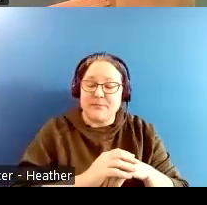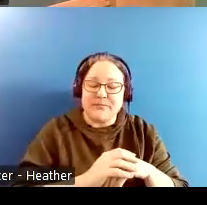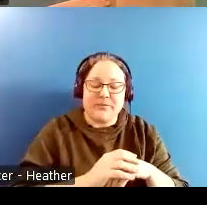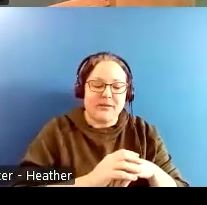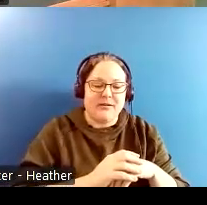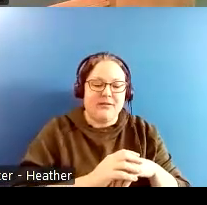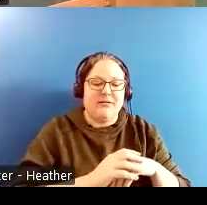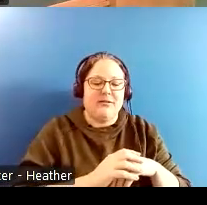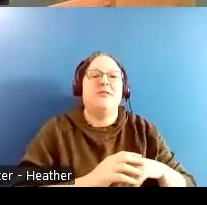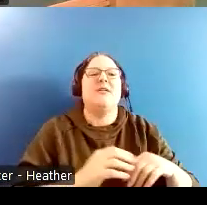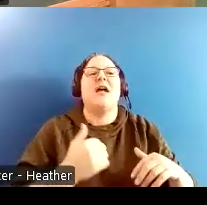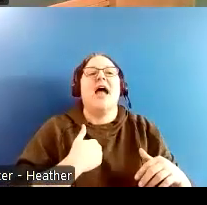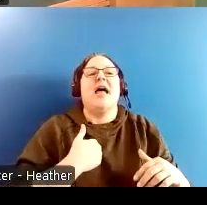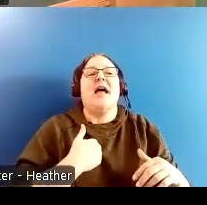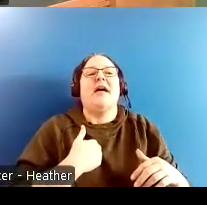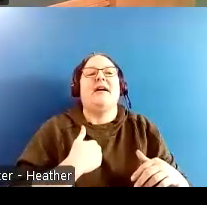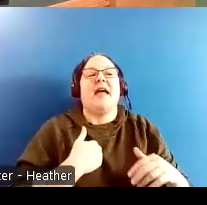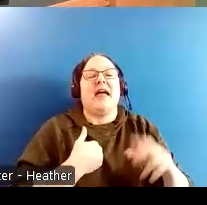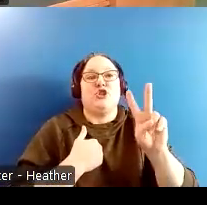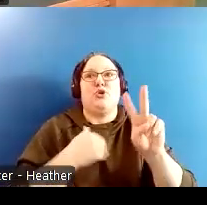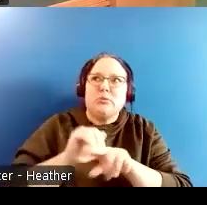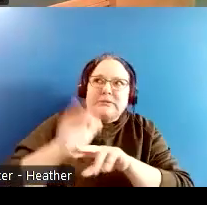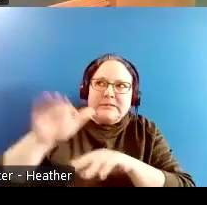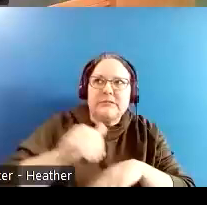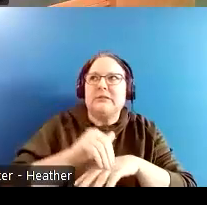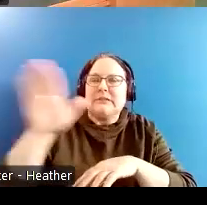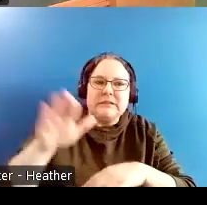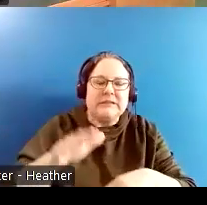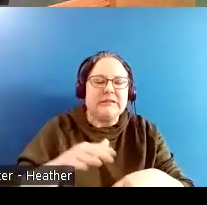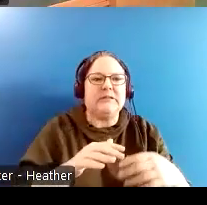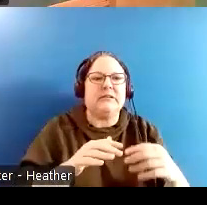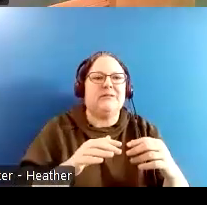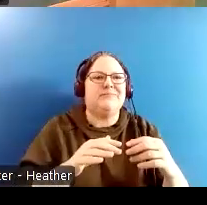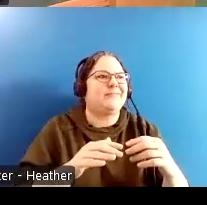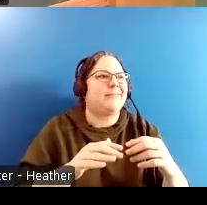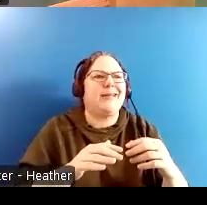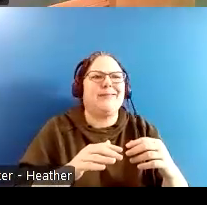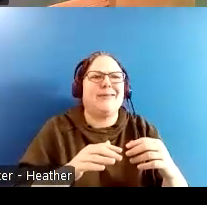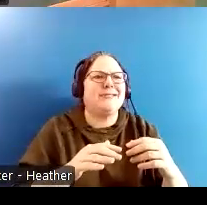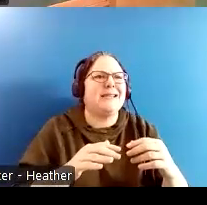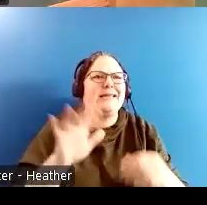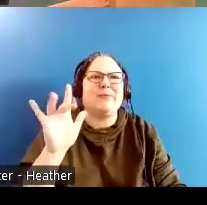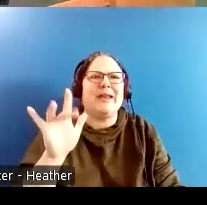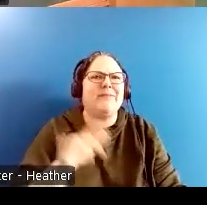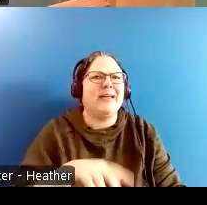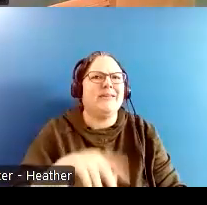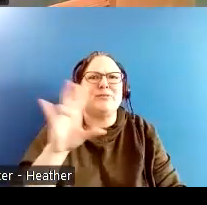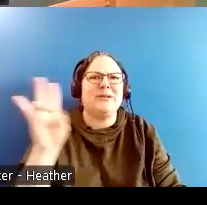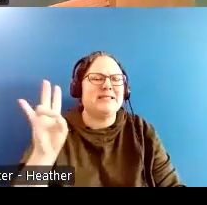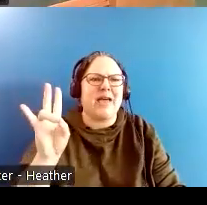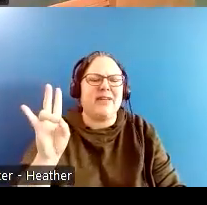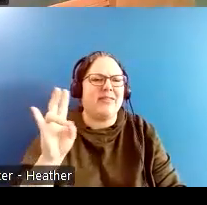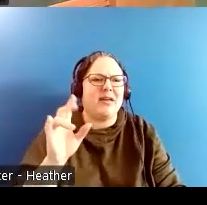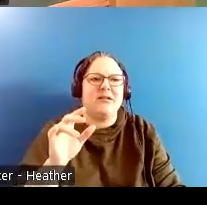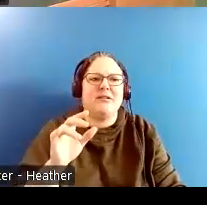we had 2 submissions, and then I put that were not scored, or they were like 25th, 27th percentile. I put